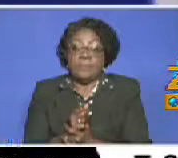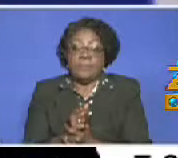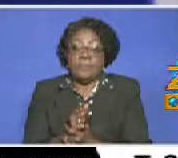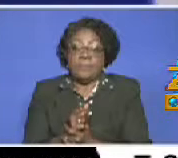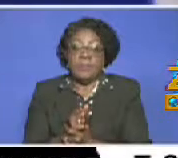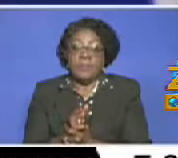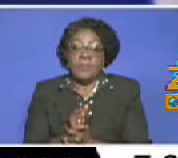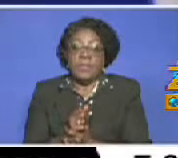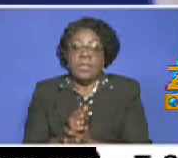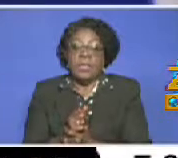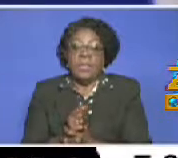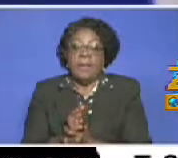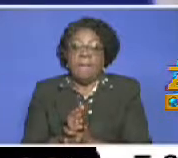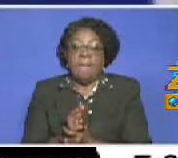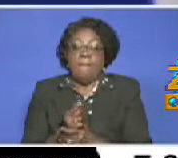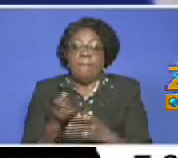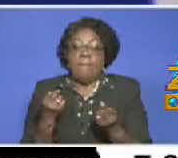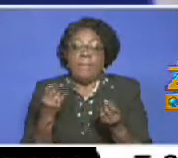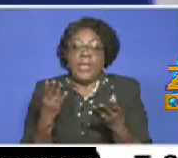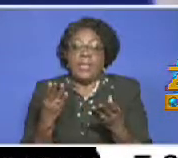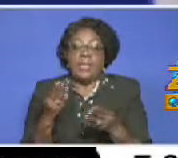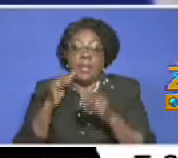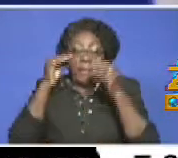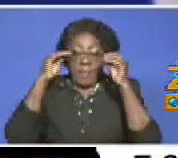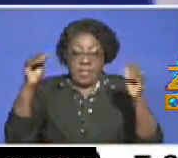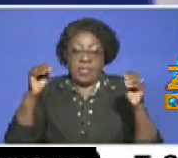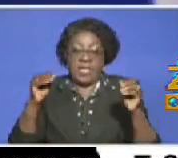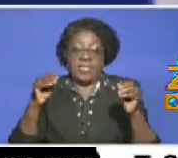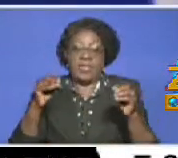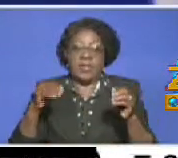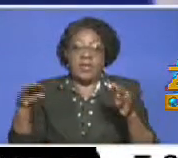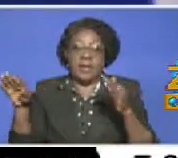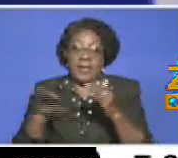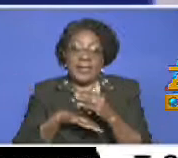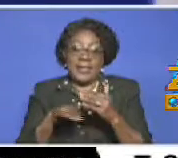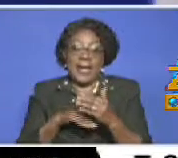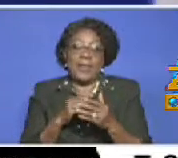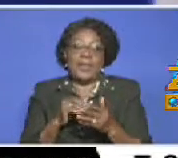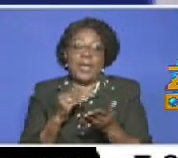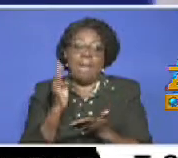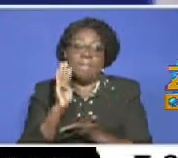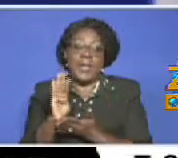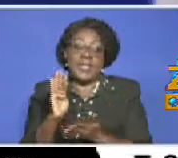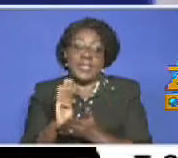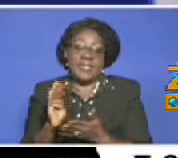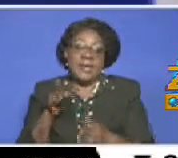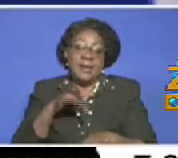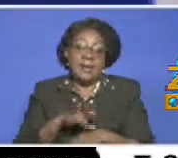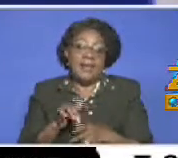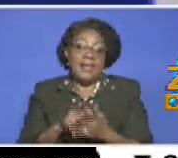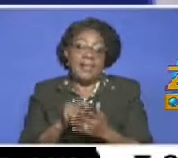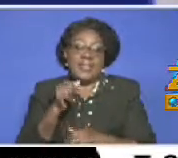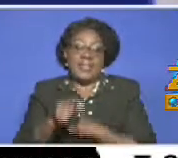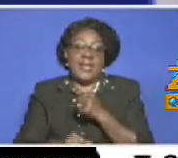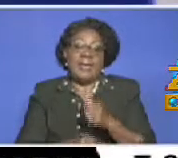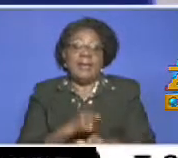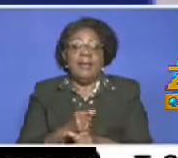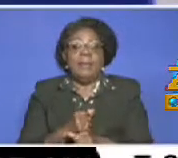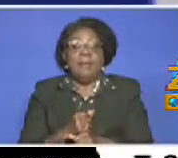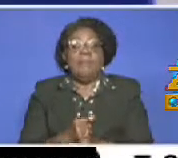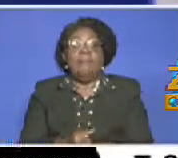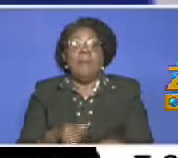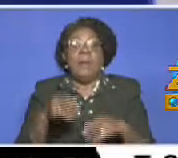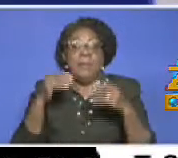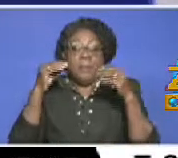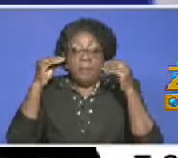With many ministries falling victim to severe budget cuts due to the COVID-19 pandemic earlier this year, officials from the Ministry of